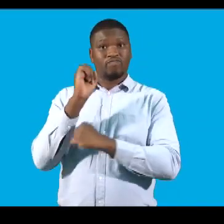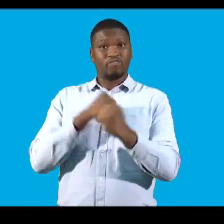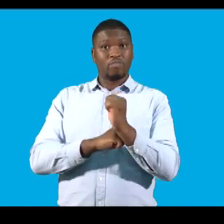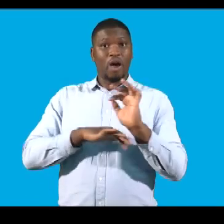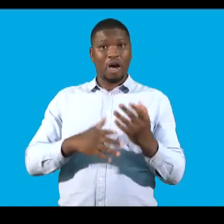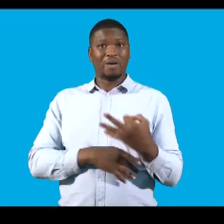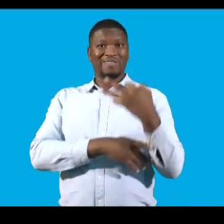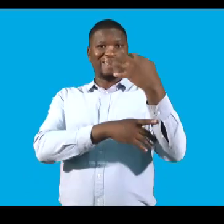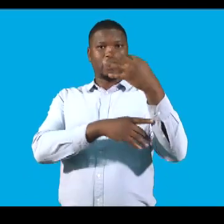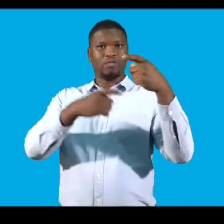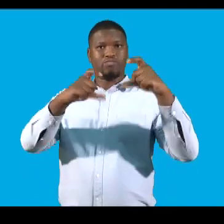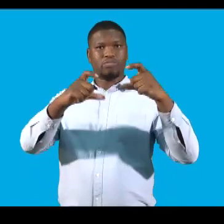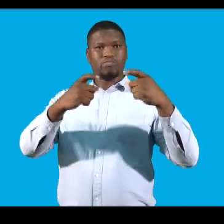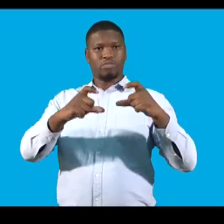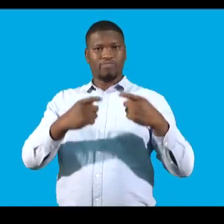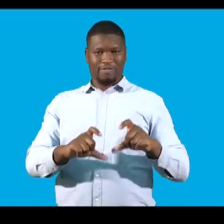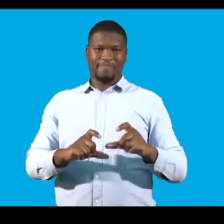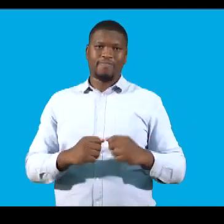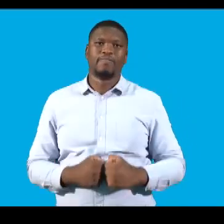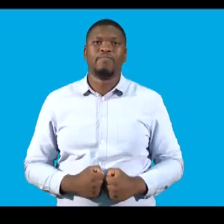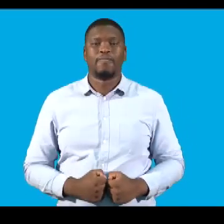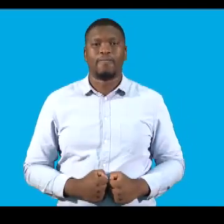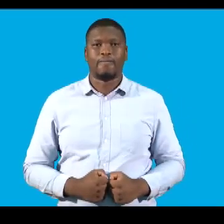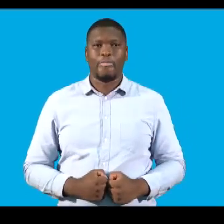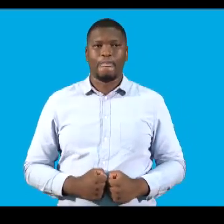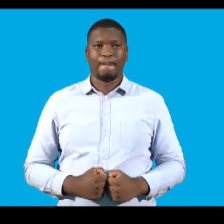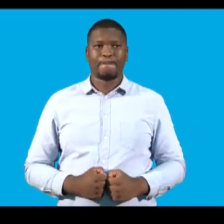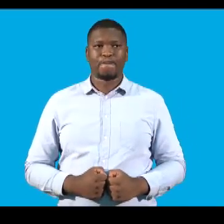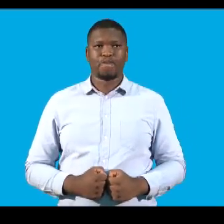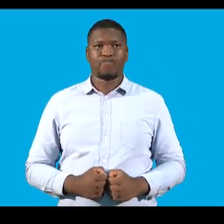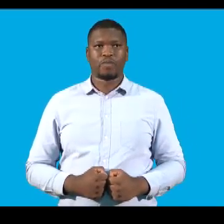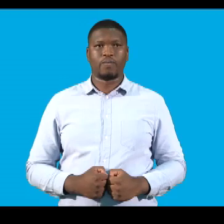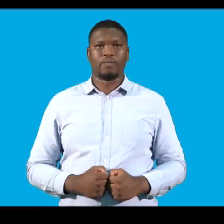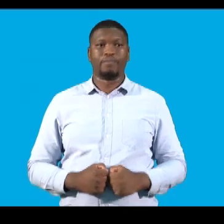3 stanzas and also uses enjambment.